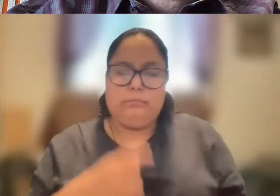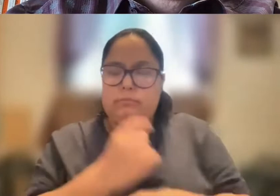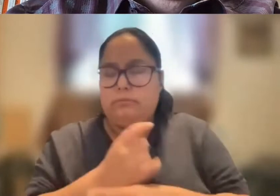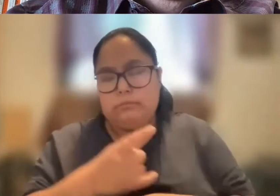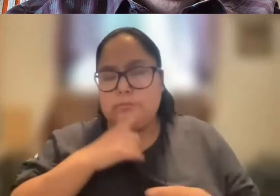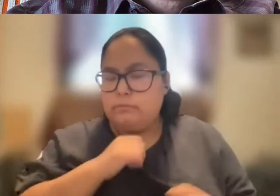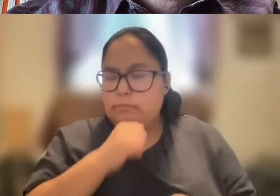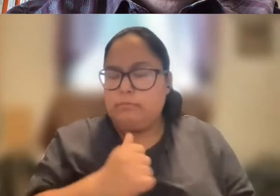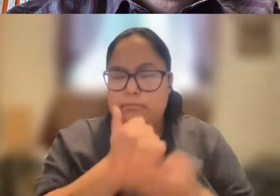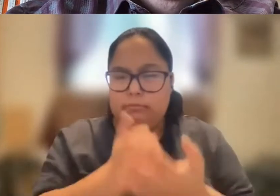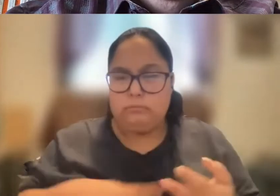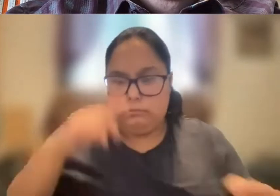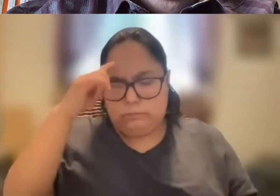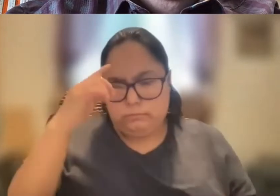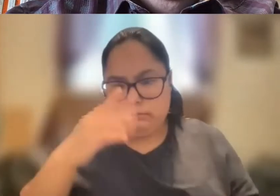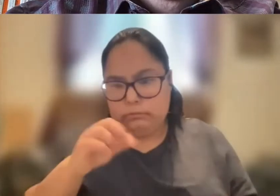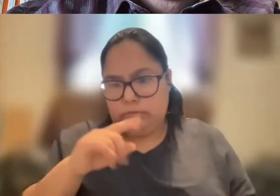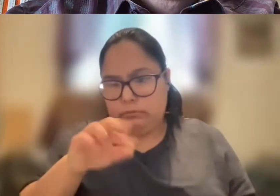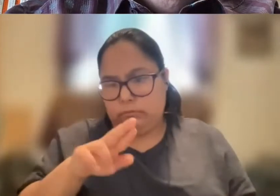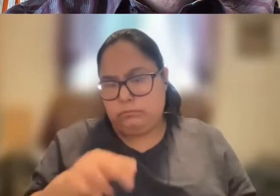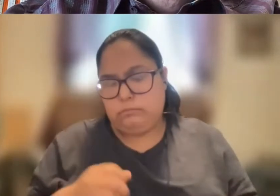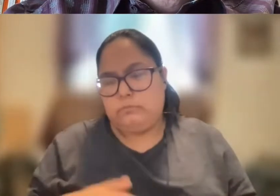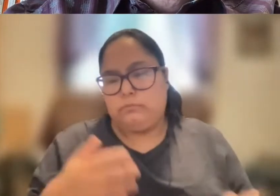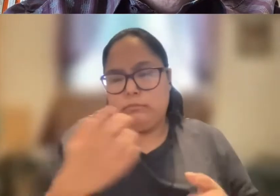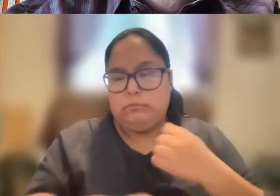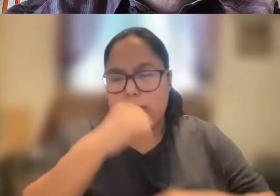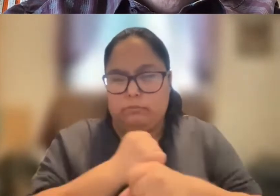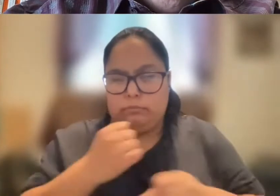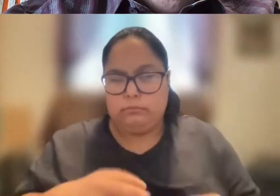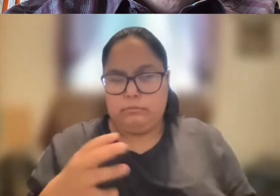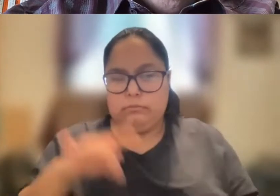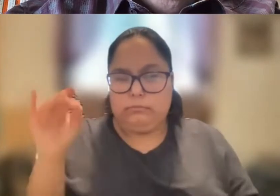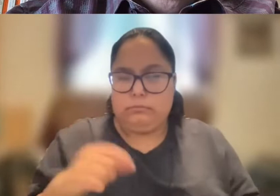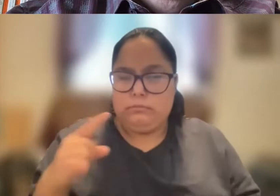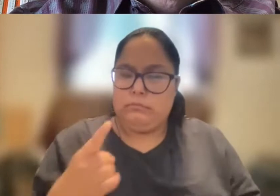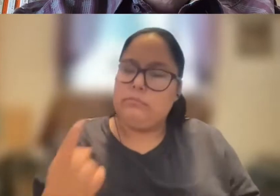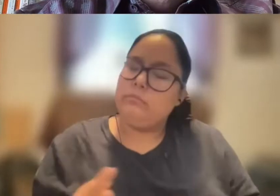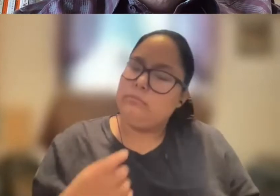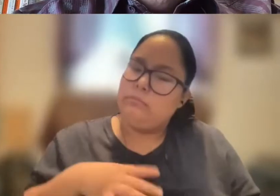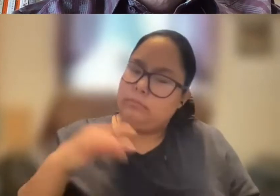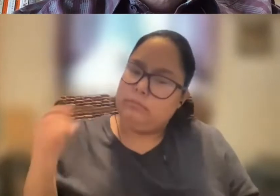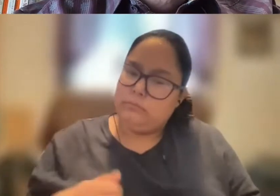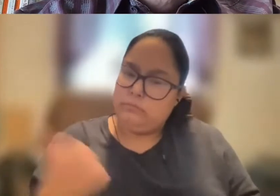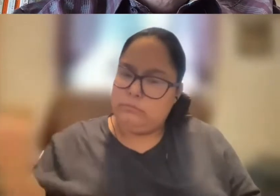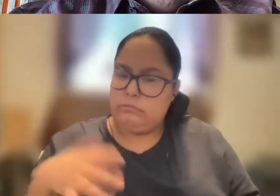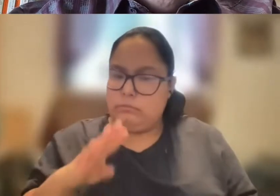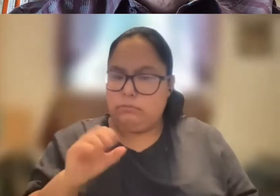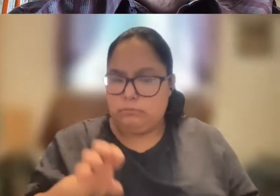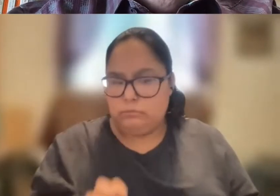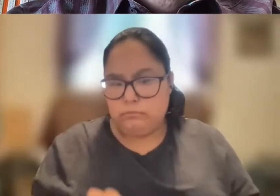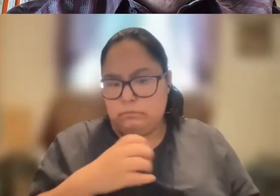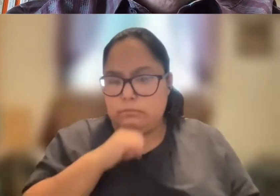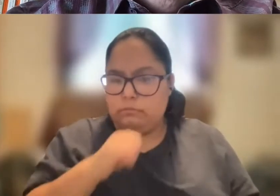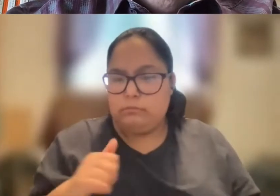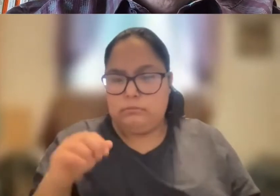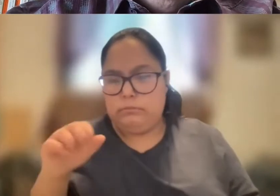So I spoke with my doctor earlier this year, and he agreed that he would find me somewhere off base, so I'm not dealing with the military